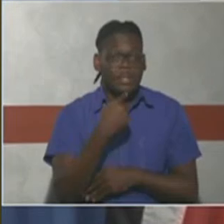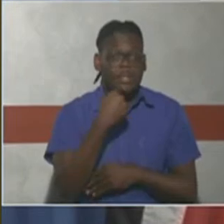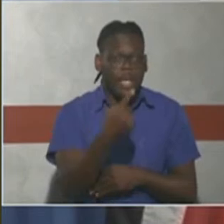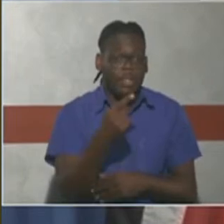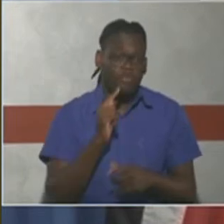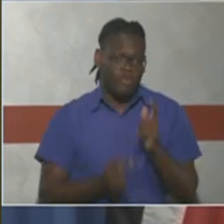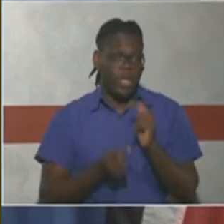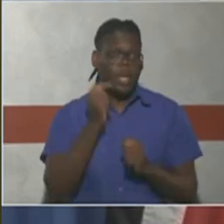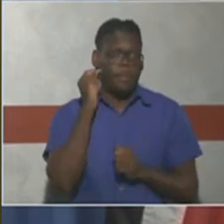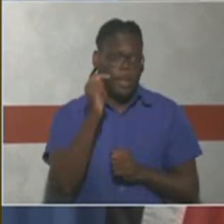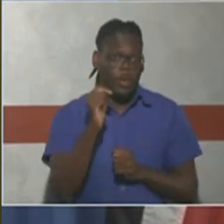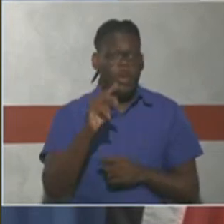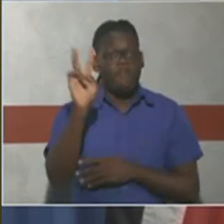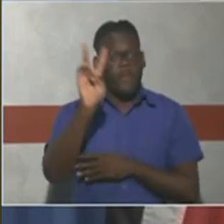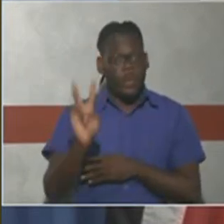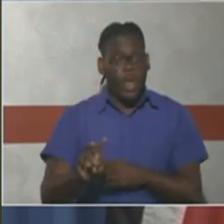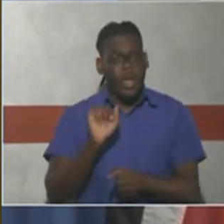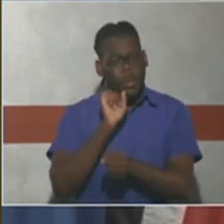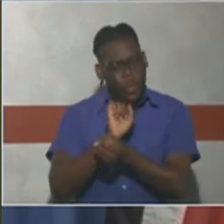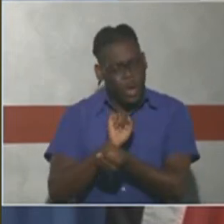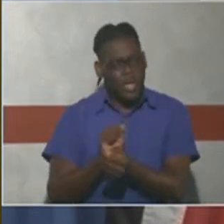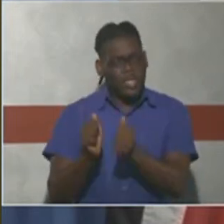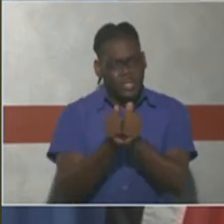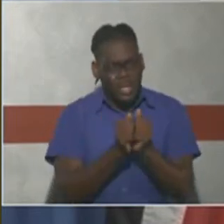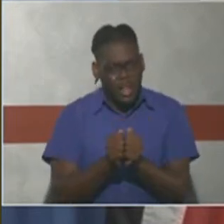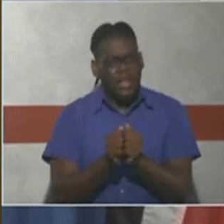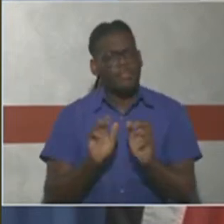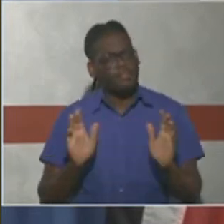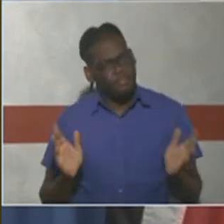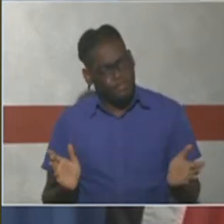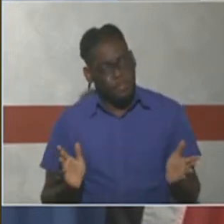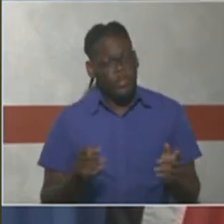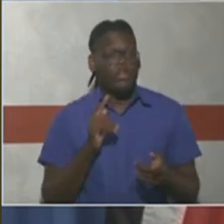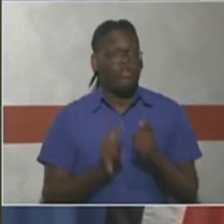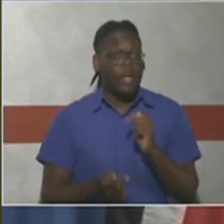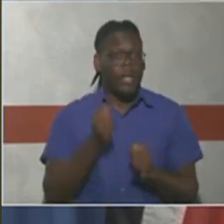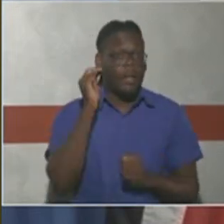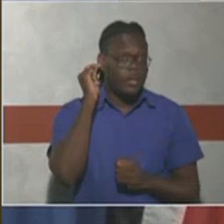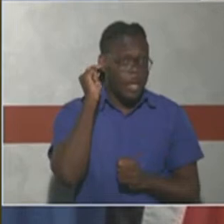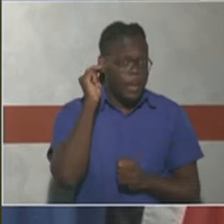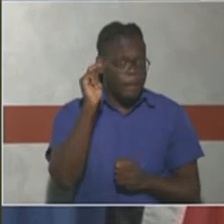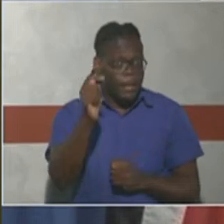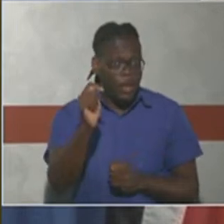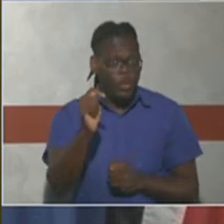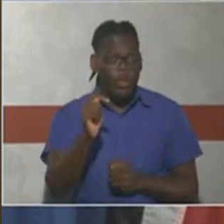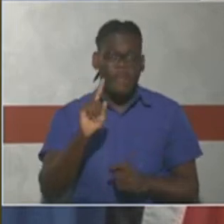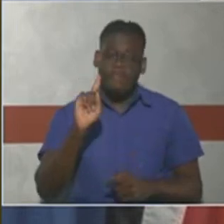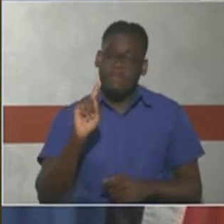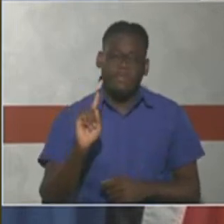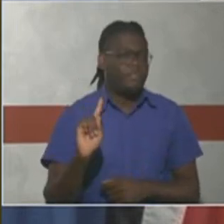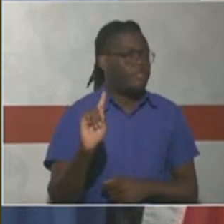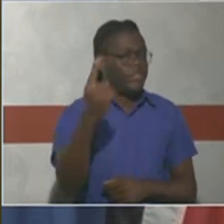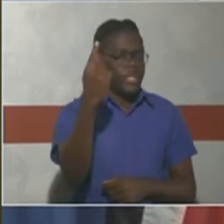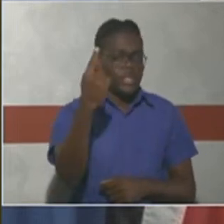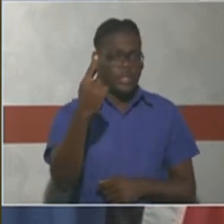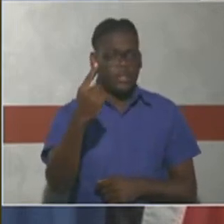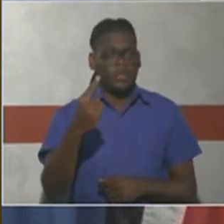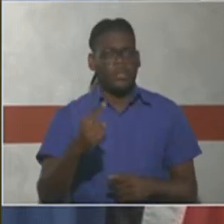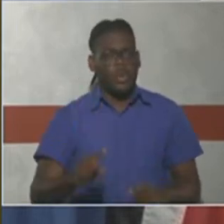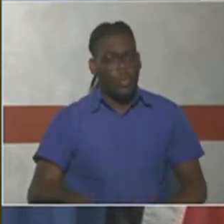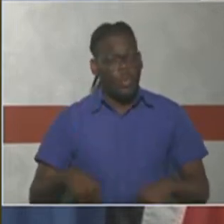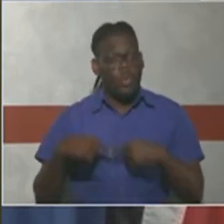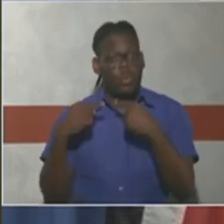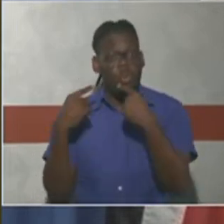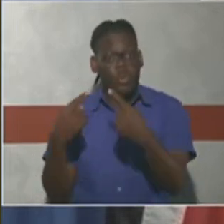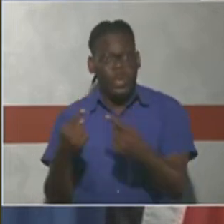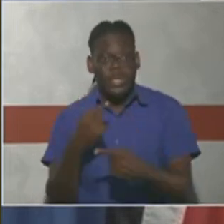fact, Trinidad and Tobago was out front from day one to encourage and facilitate dialogue